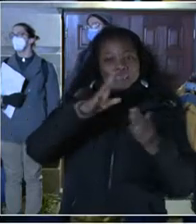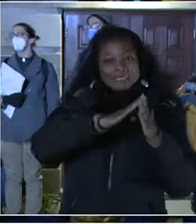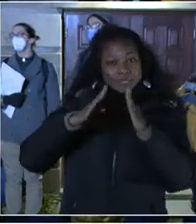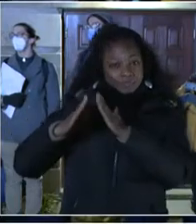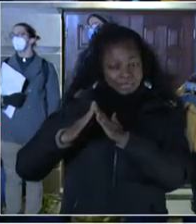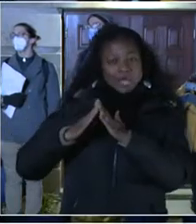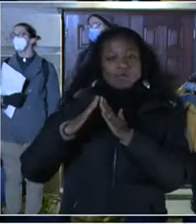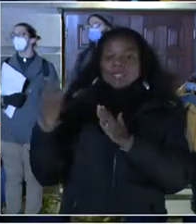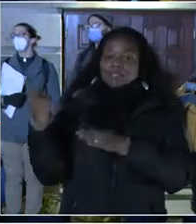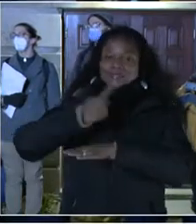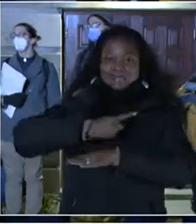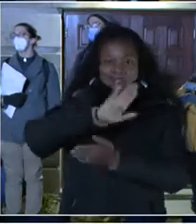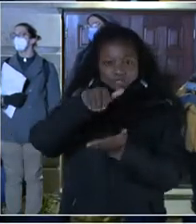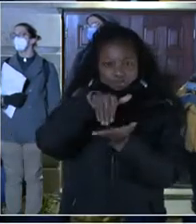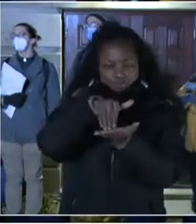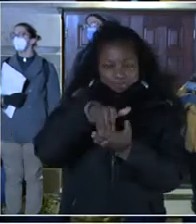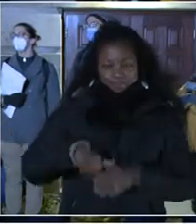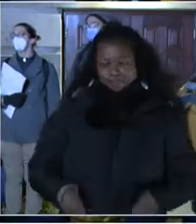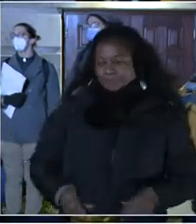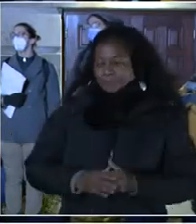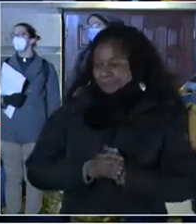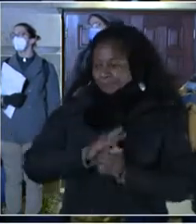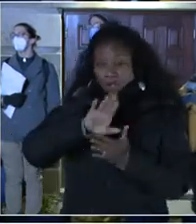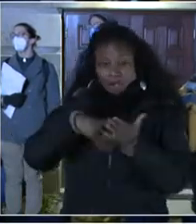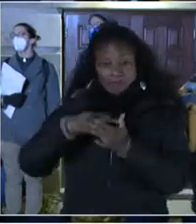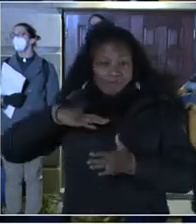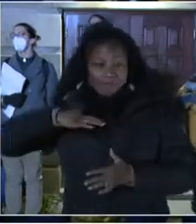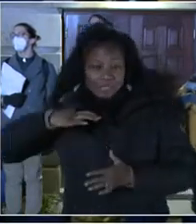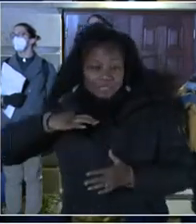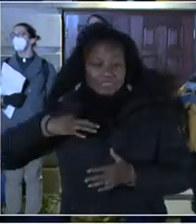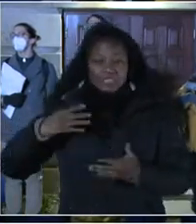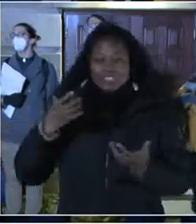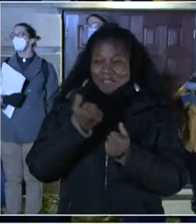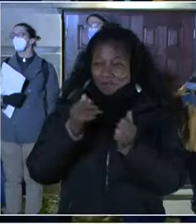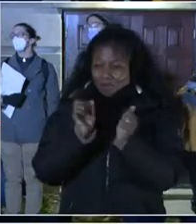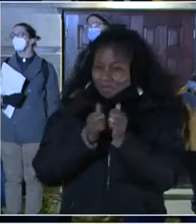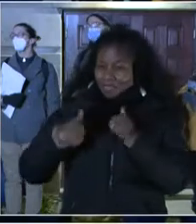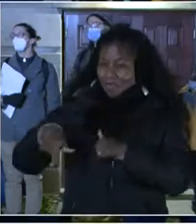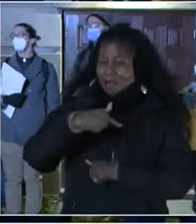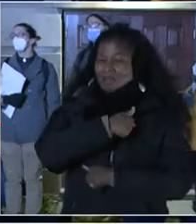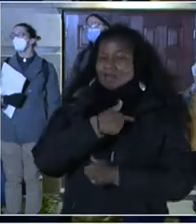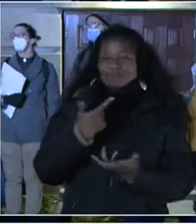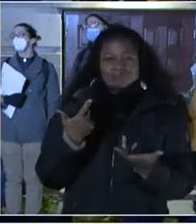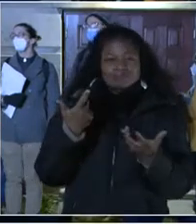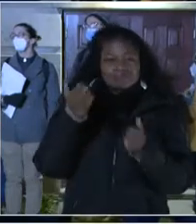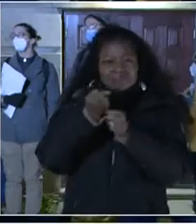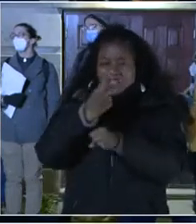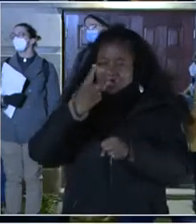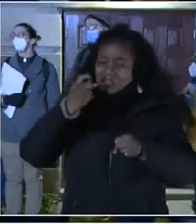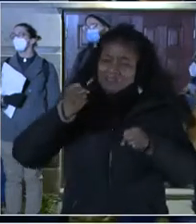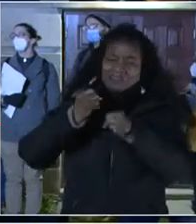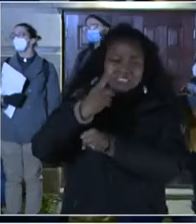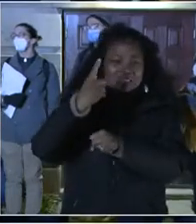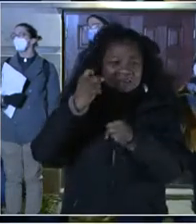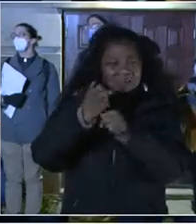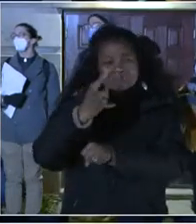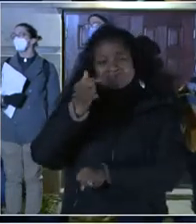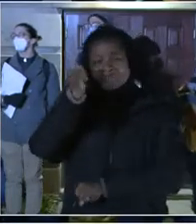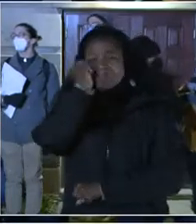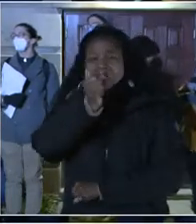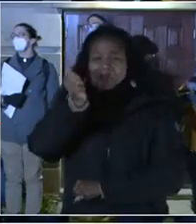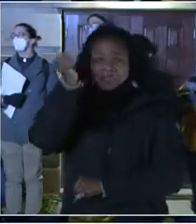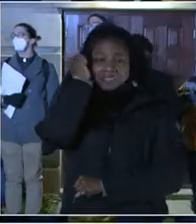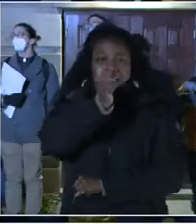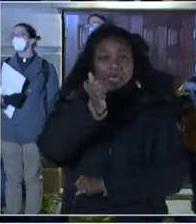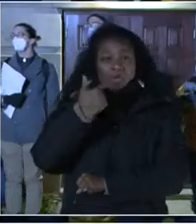Downtown Day Center. To all of our volunteers who are with us every year, day in and day out, to make